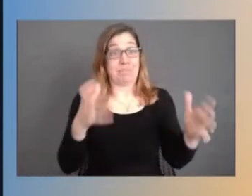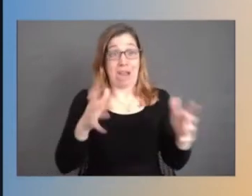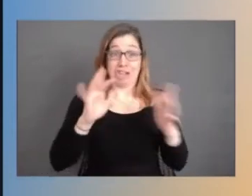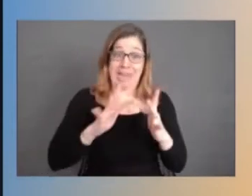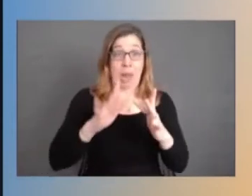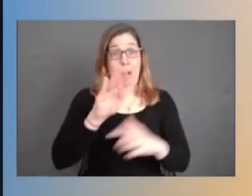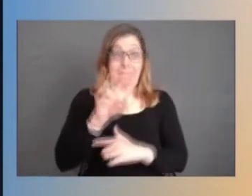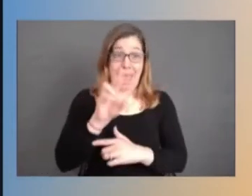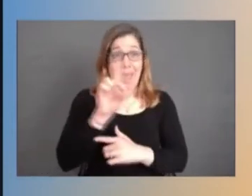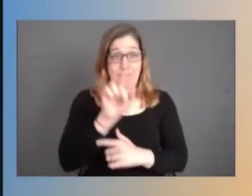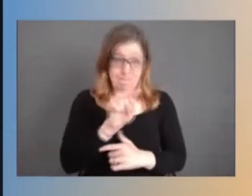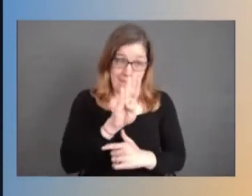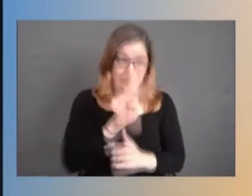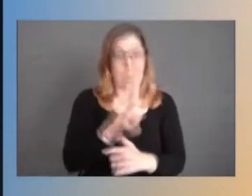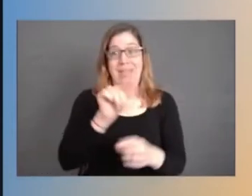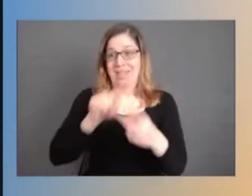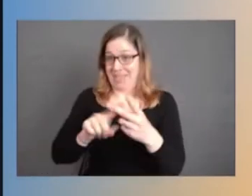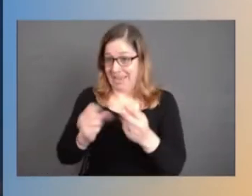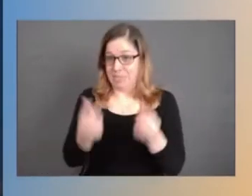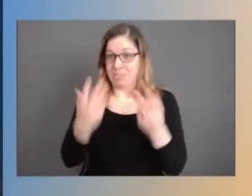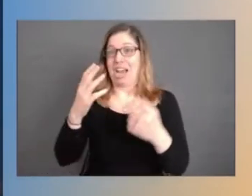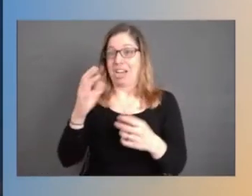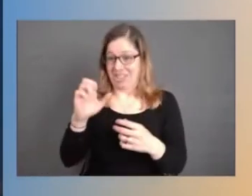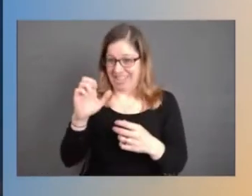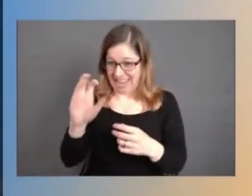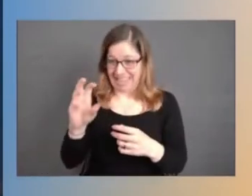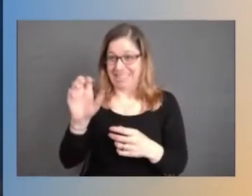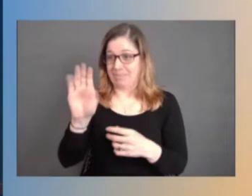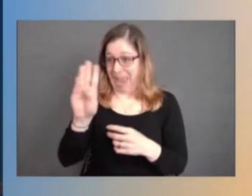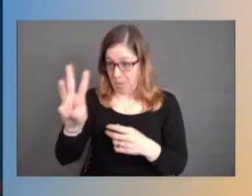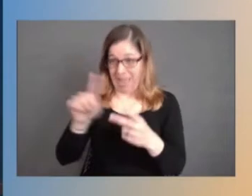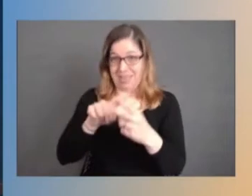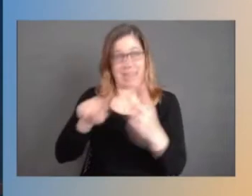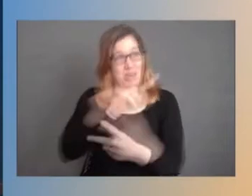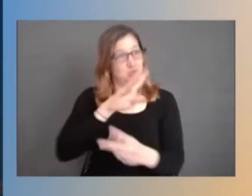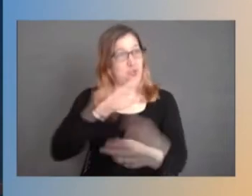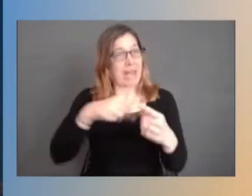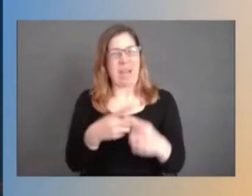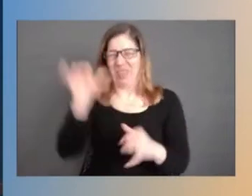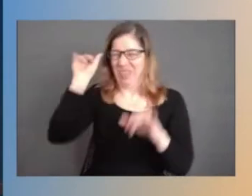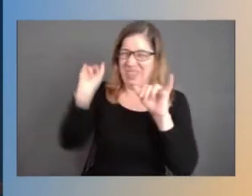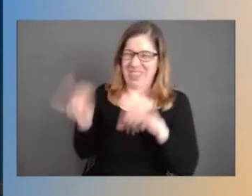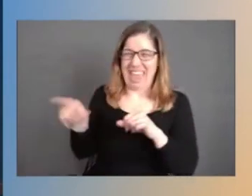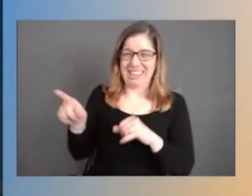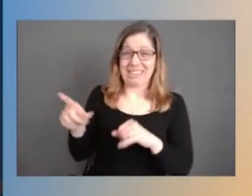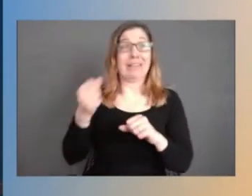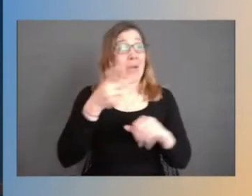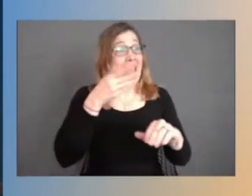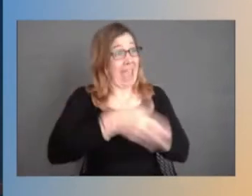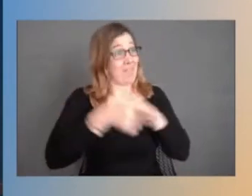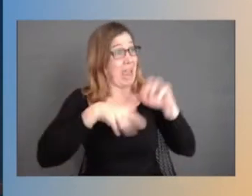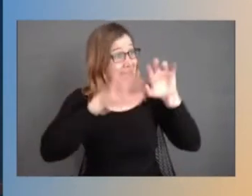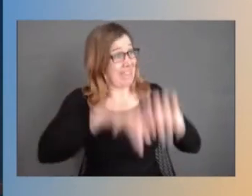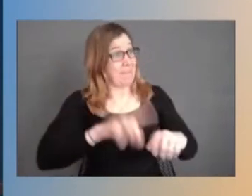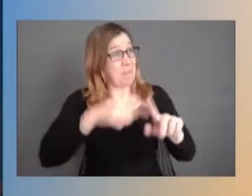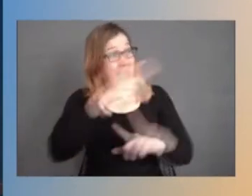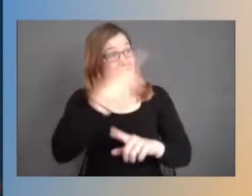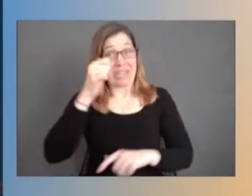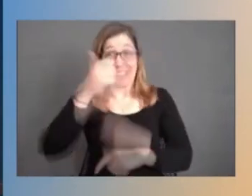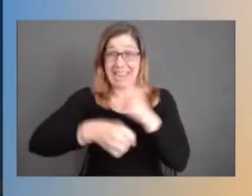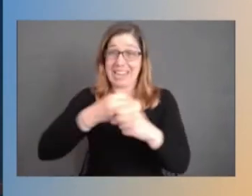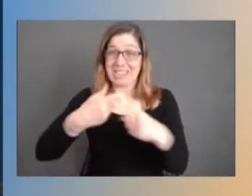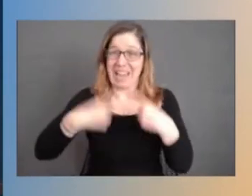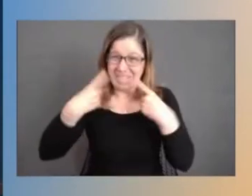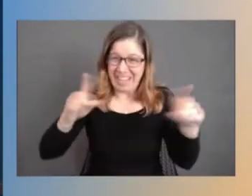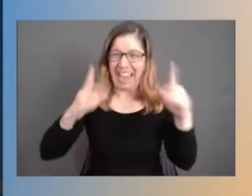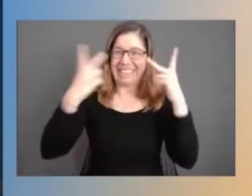EBS bandwidth. They are physically plugged into that, these two That is connectors. What it is, absolutely. Yes. Wow. Yes. After writing about that for a decade, I finally get to see where